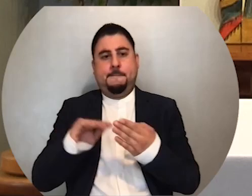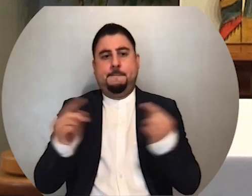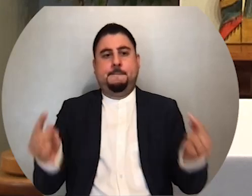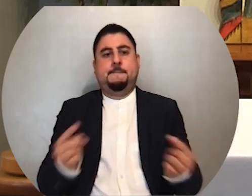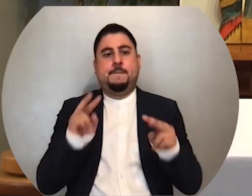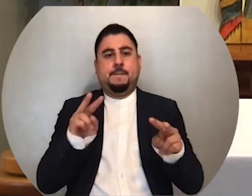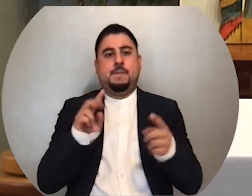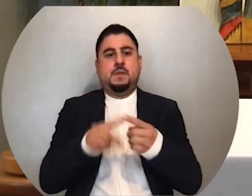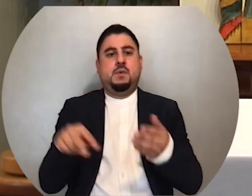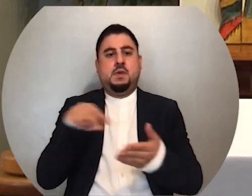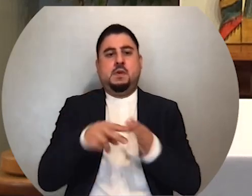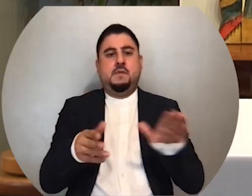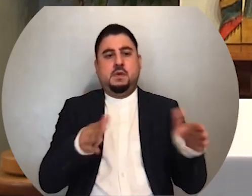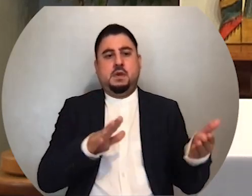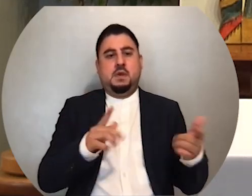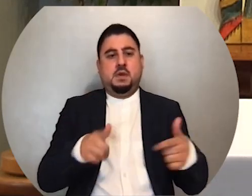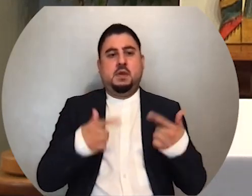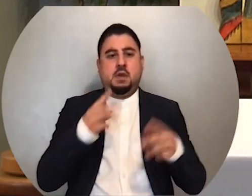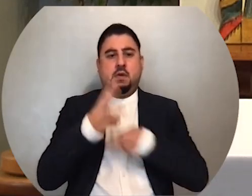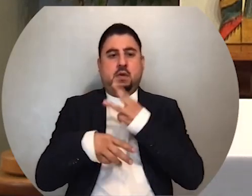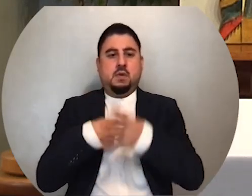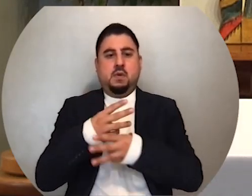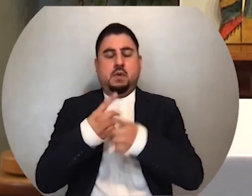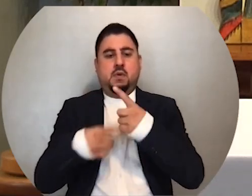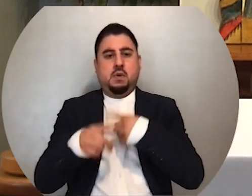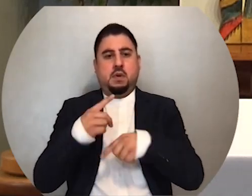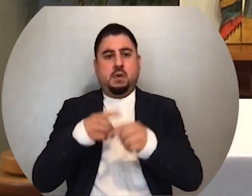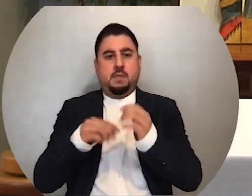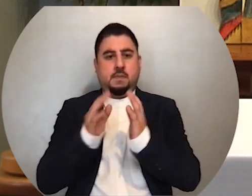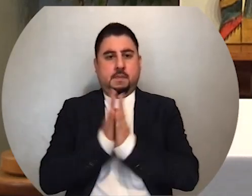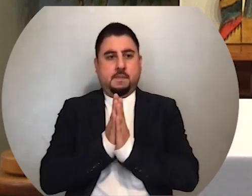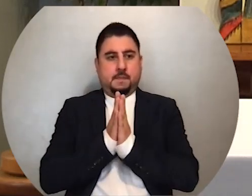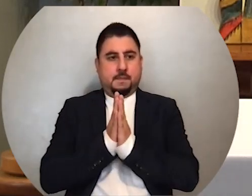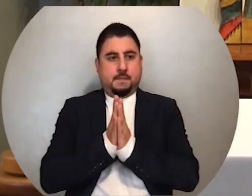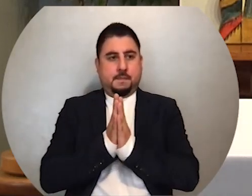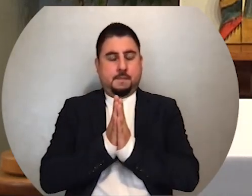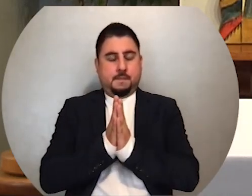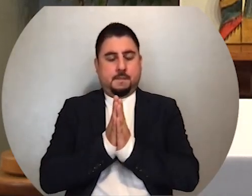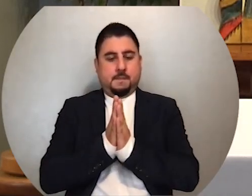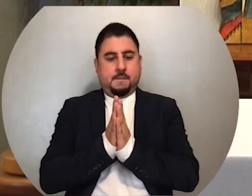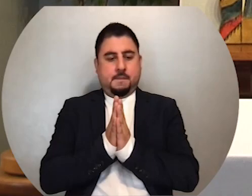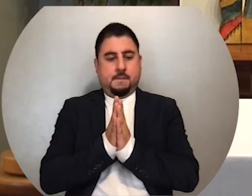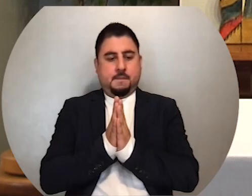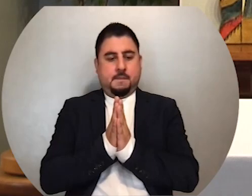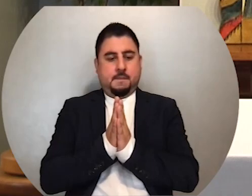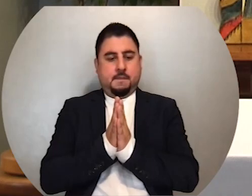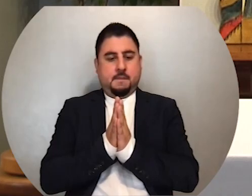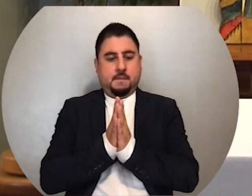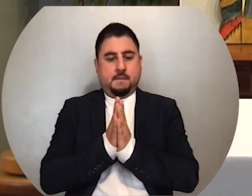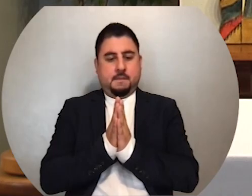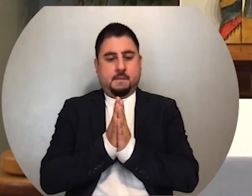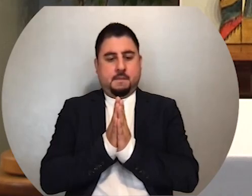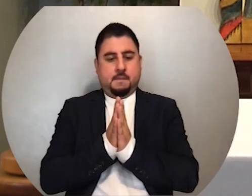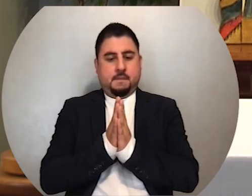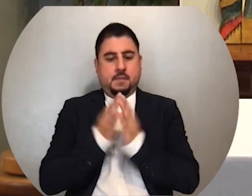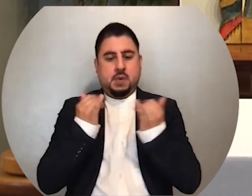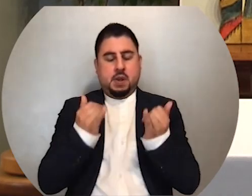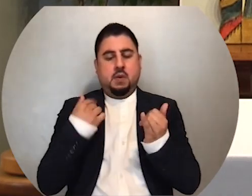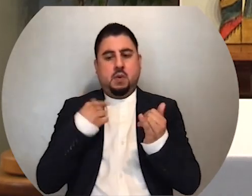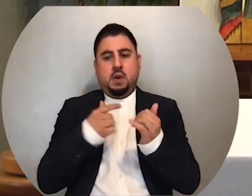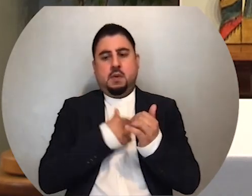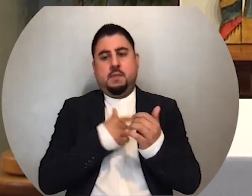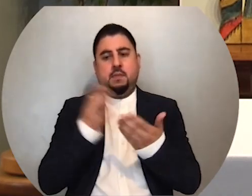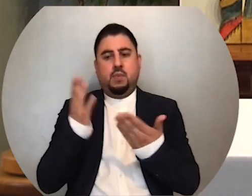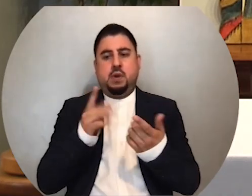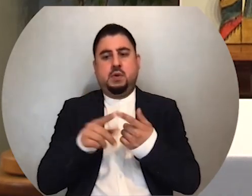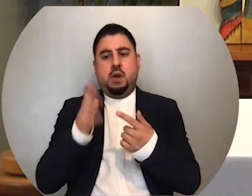sins, and I look forward to the resurrection of the dead and the life of the world to come. Amen. And now let us